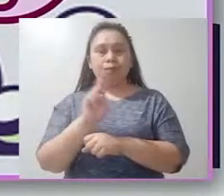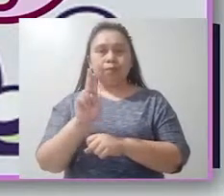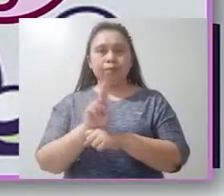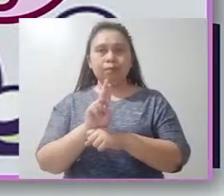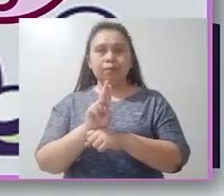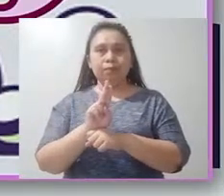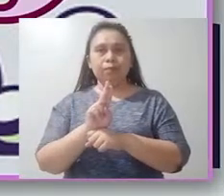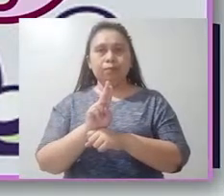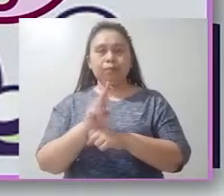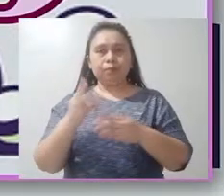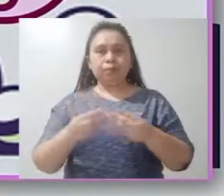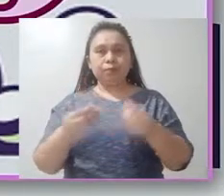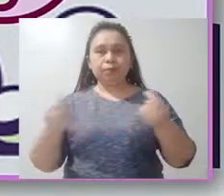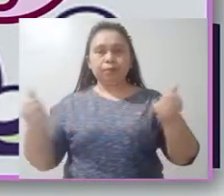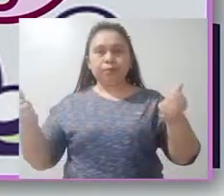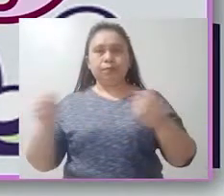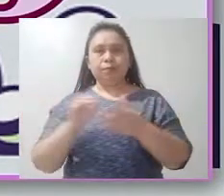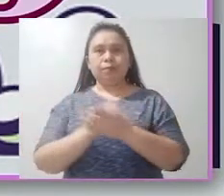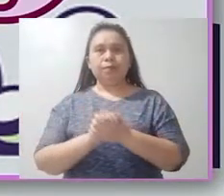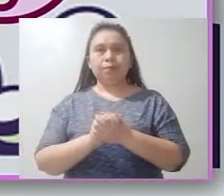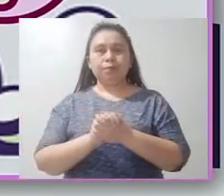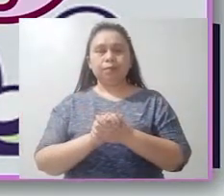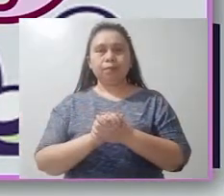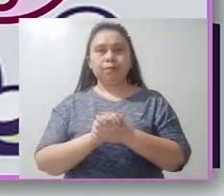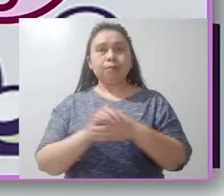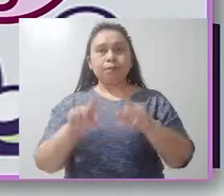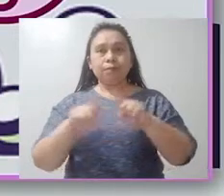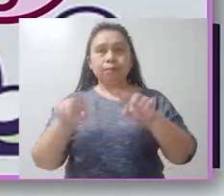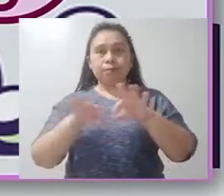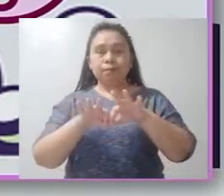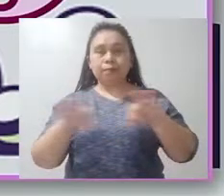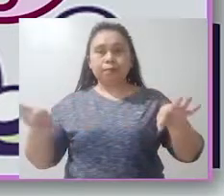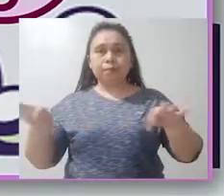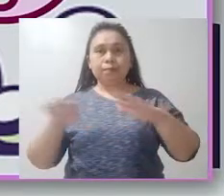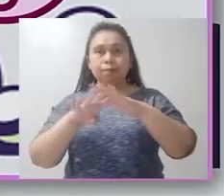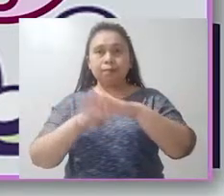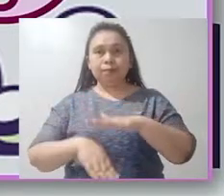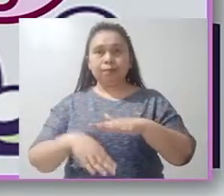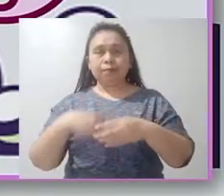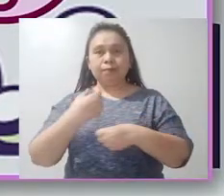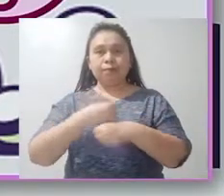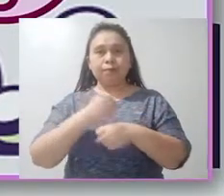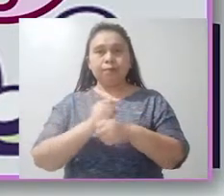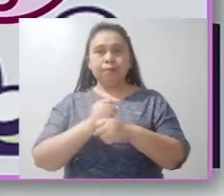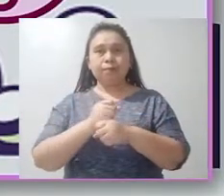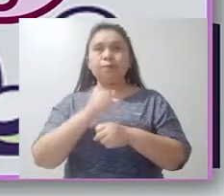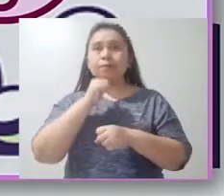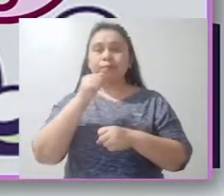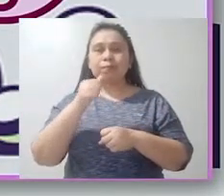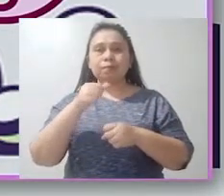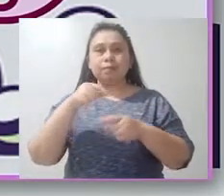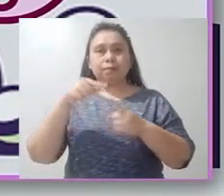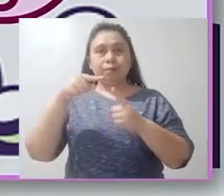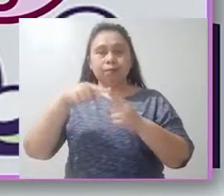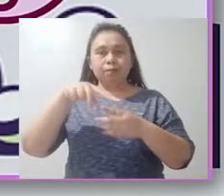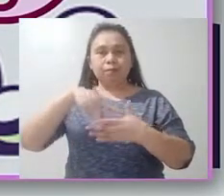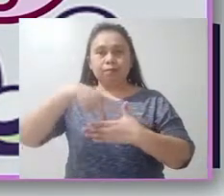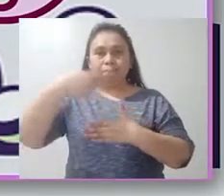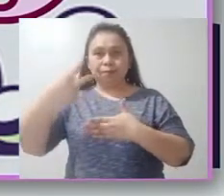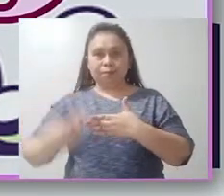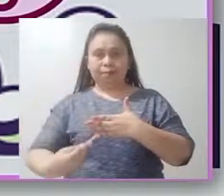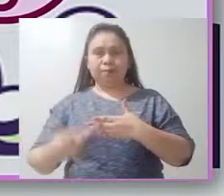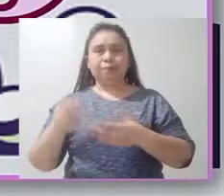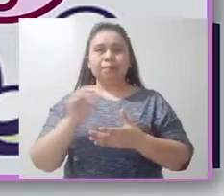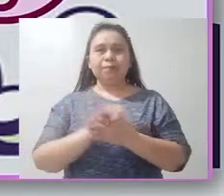compared to a beaker, while the flat bottom of the conical flask makes it unlikely to tip over